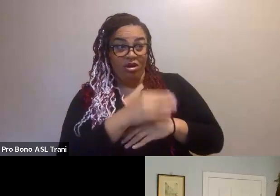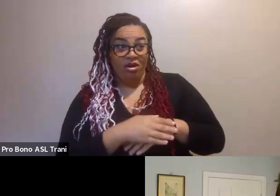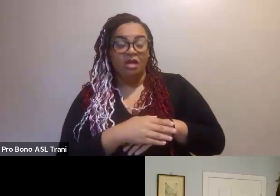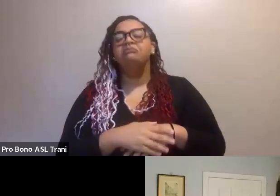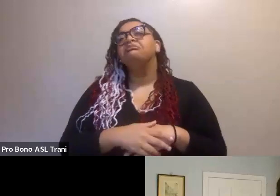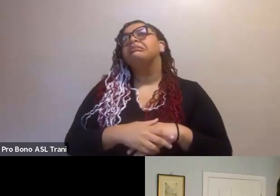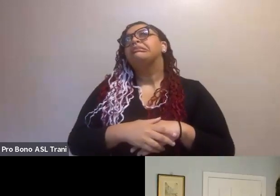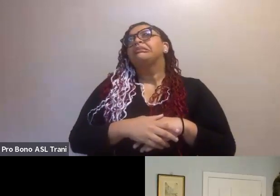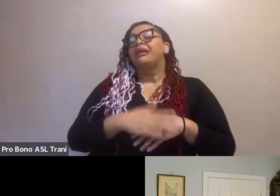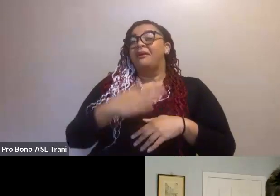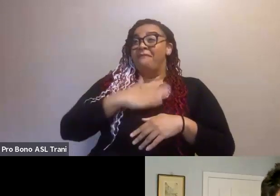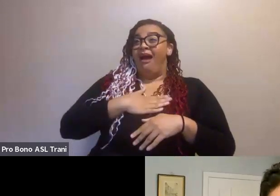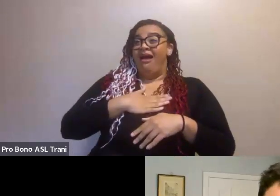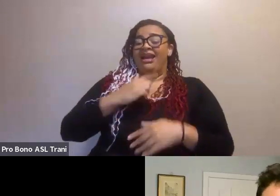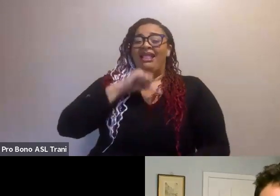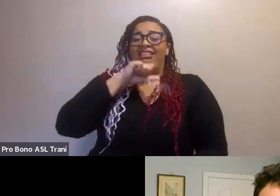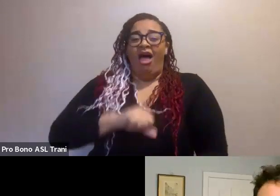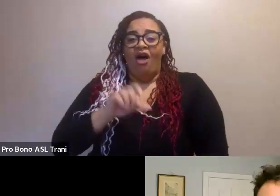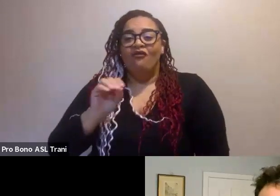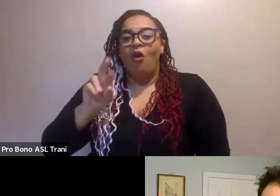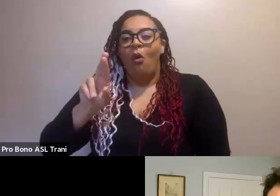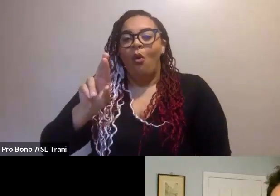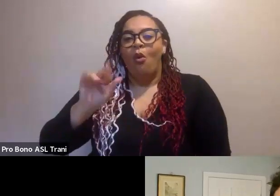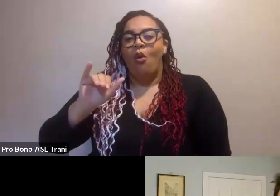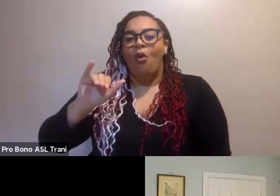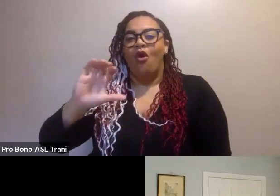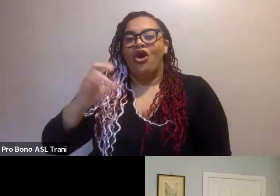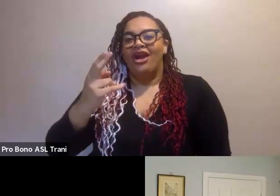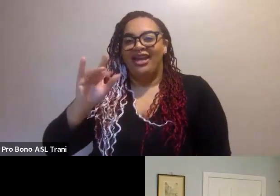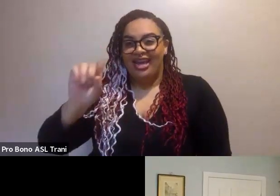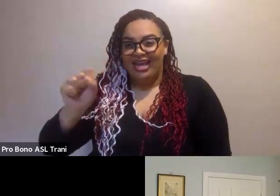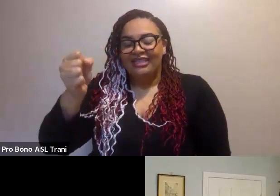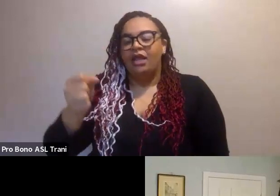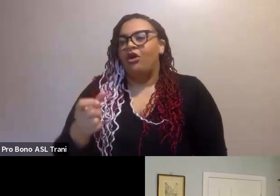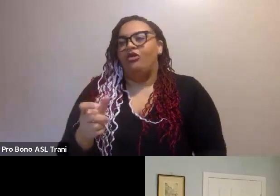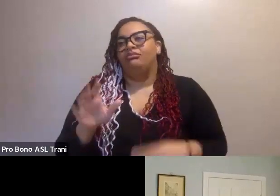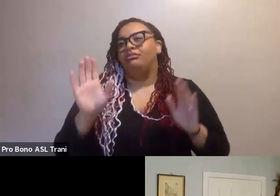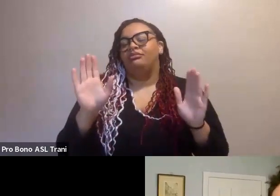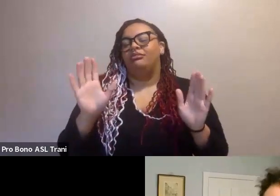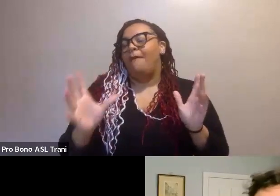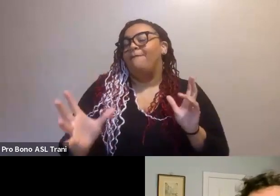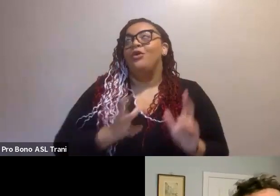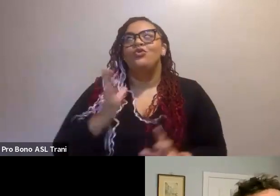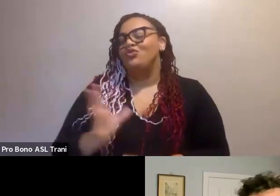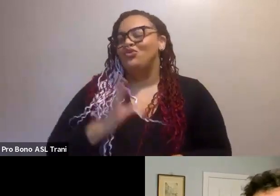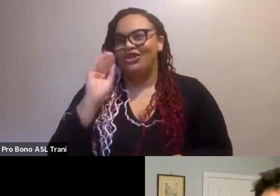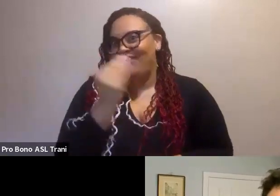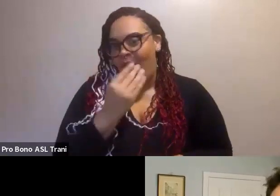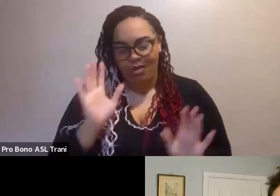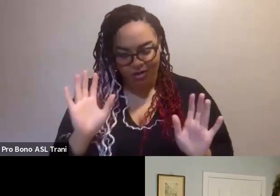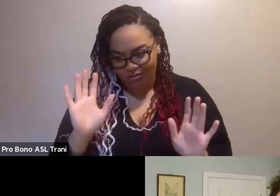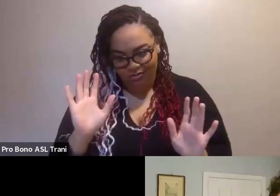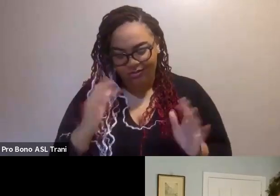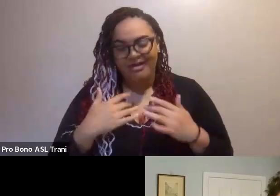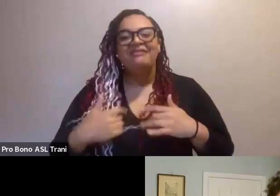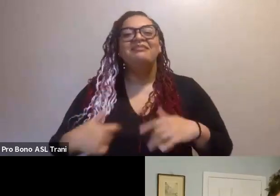flower is I love orchids, which of course are like the most bougie flower out there.